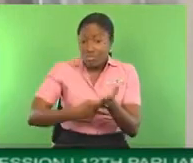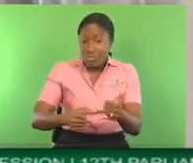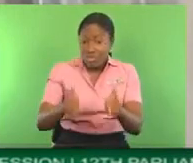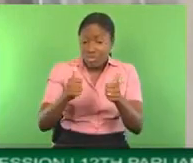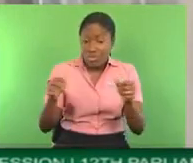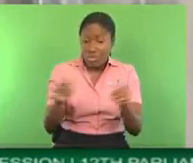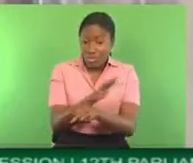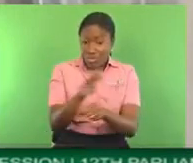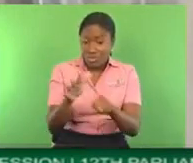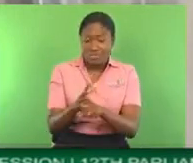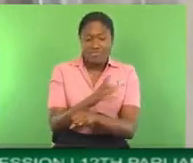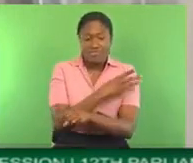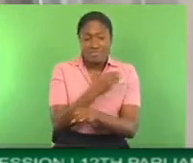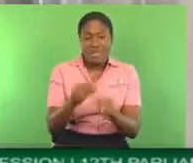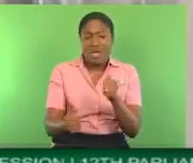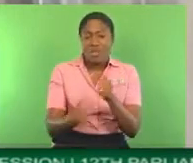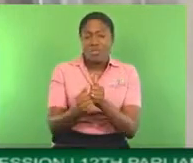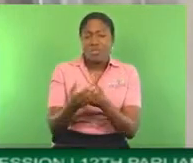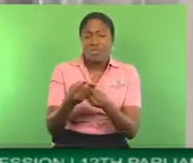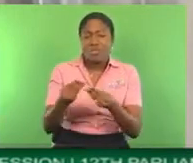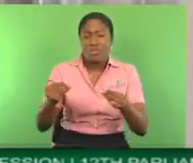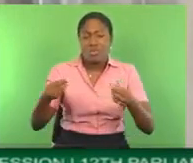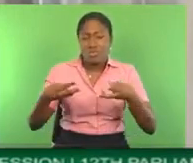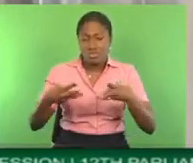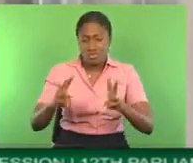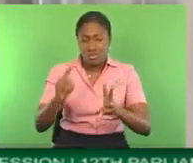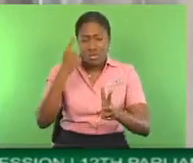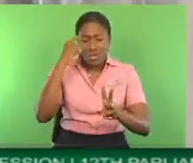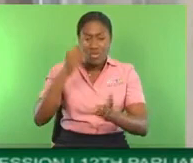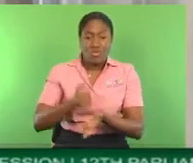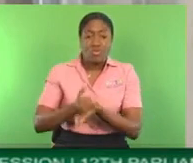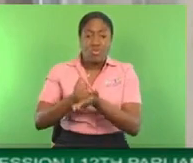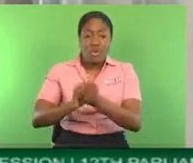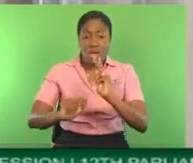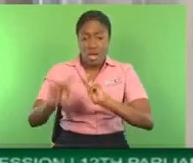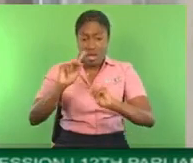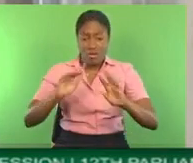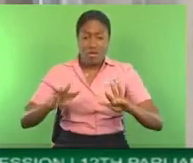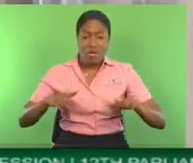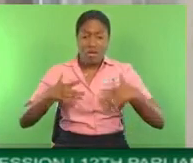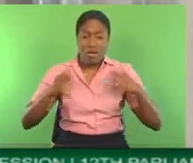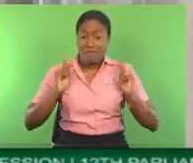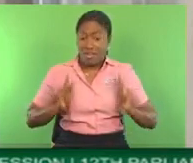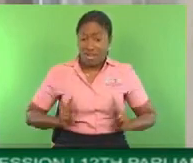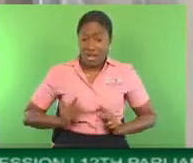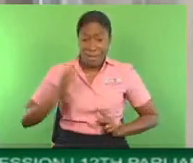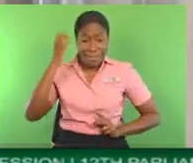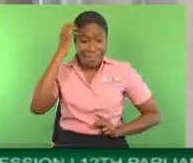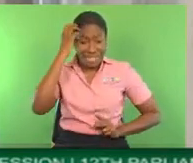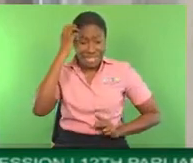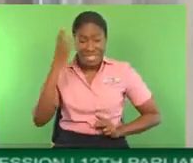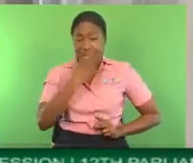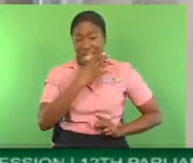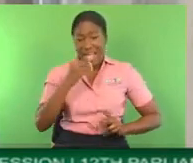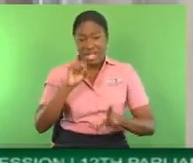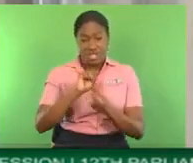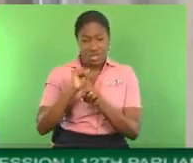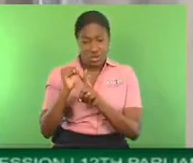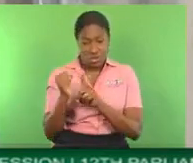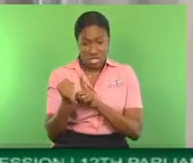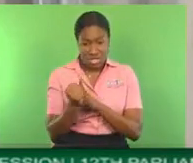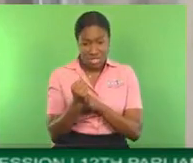efficient approach to enhance people's life physically, mentally, and social.